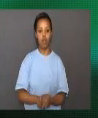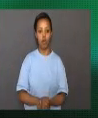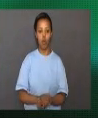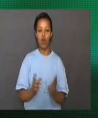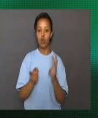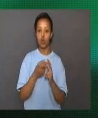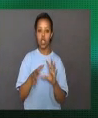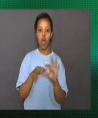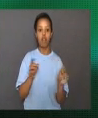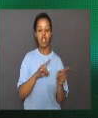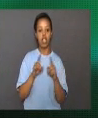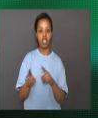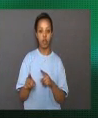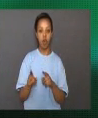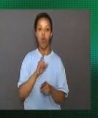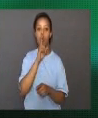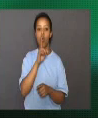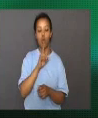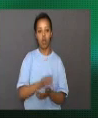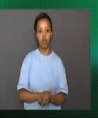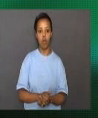Statement 3 is true.